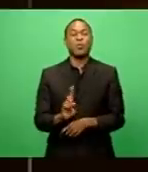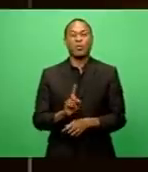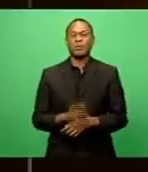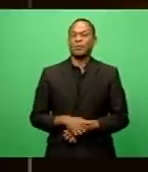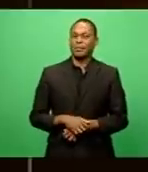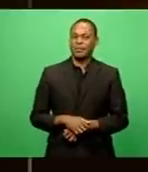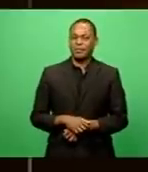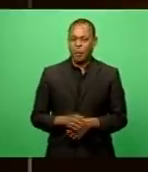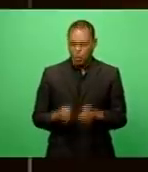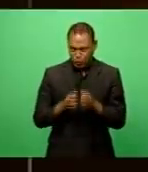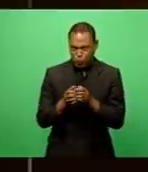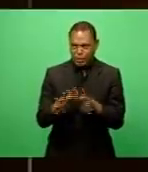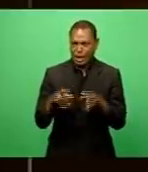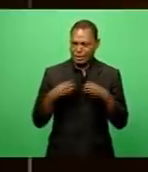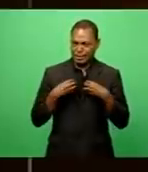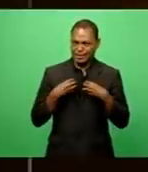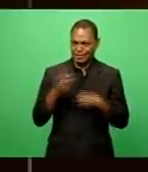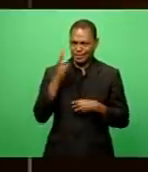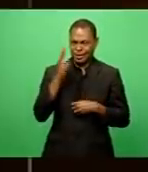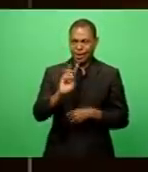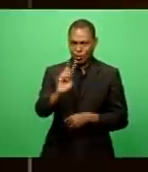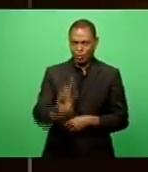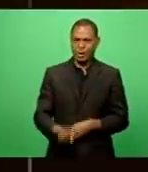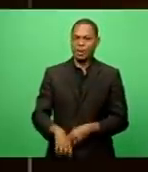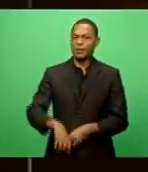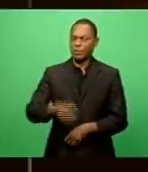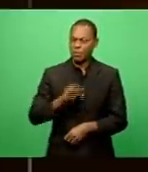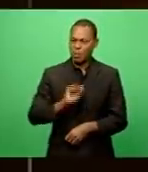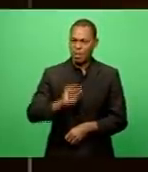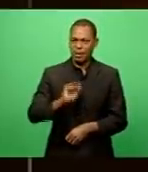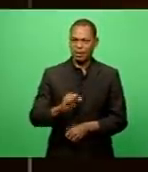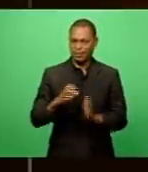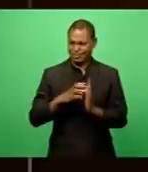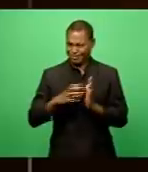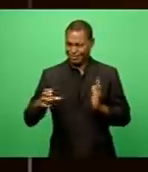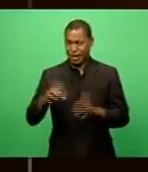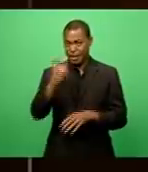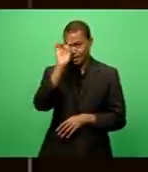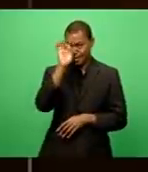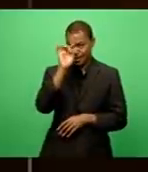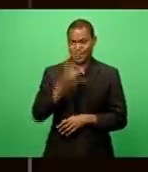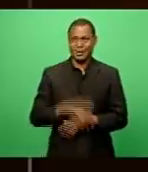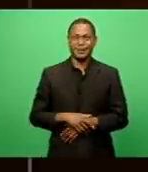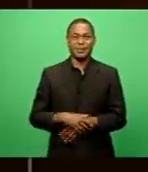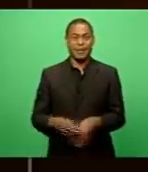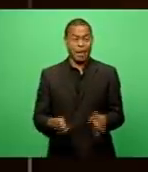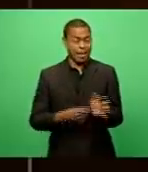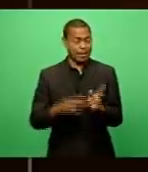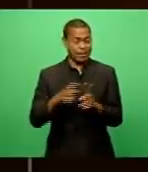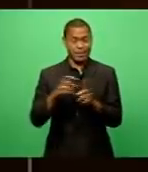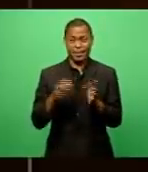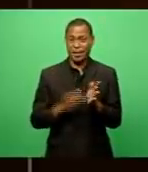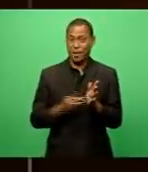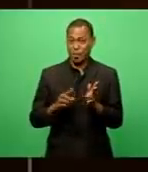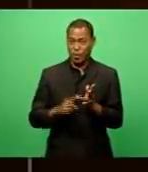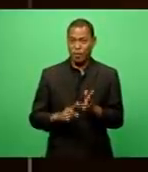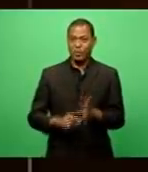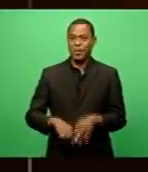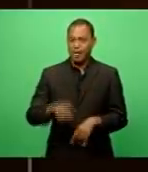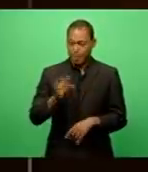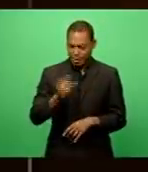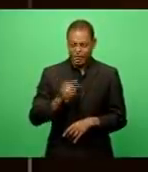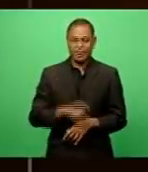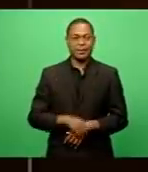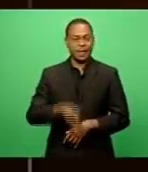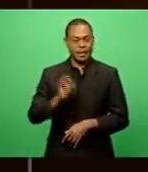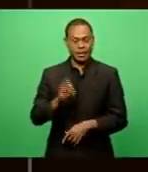light to resume services today. These include buses, minibuses and taxis. The National Disaster Management Office confirms they too have to abide